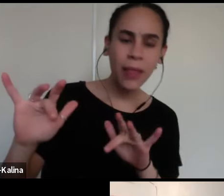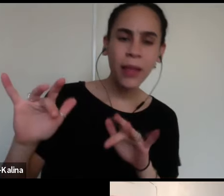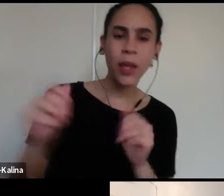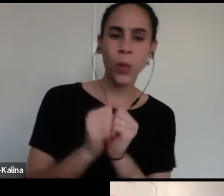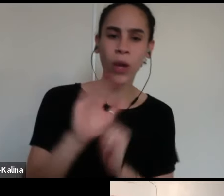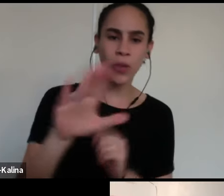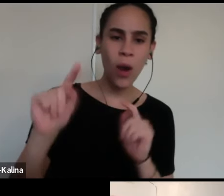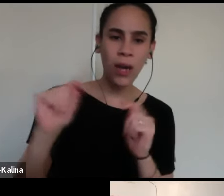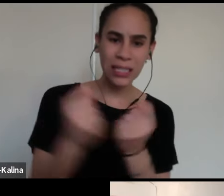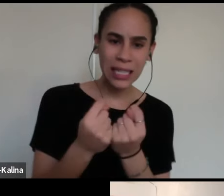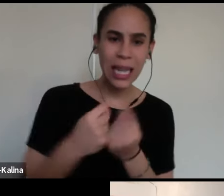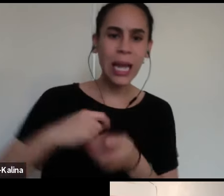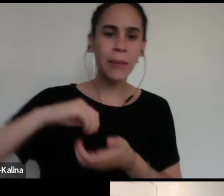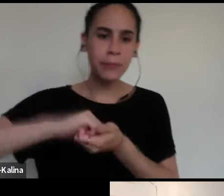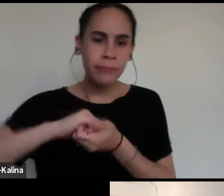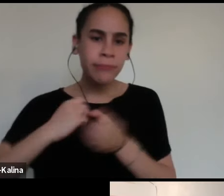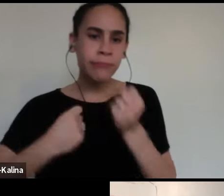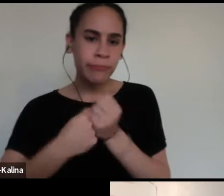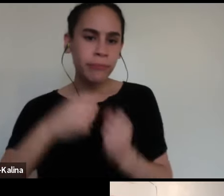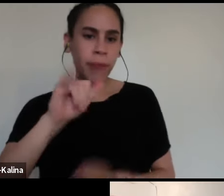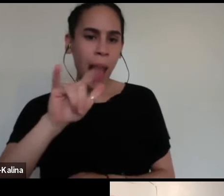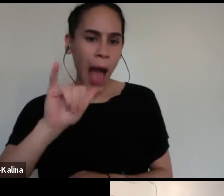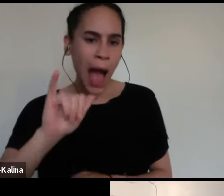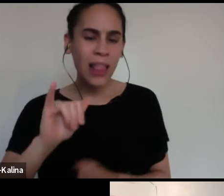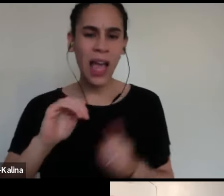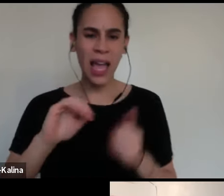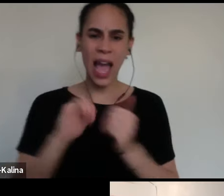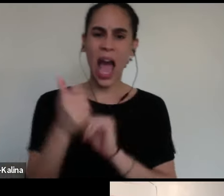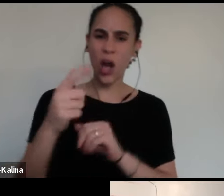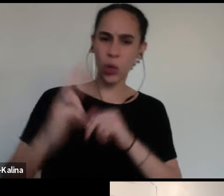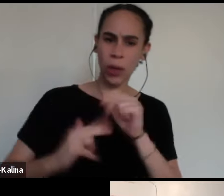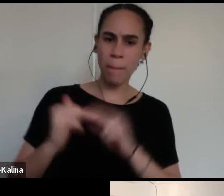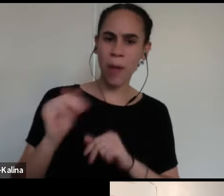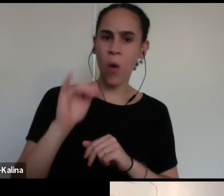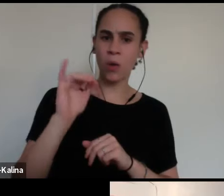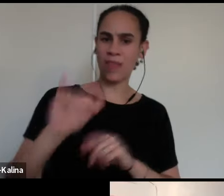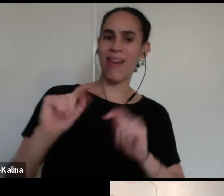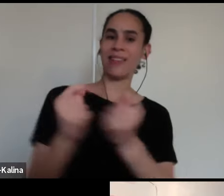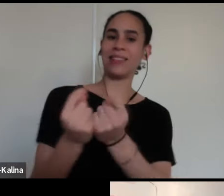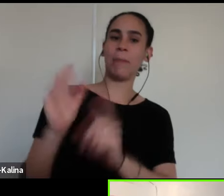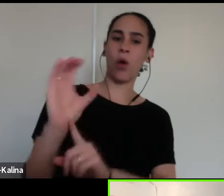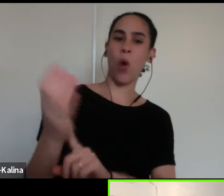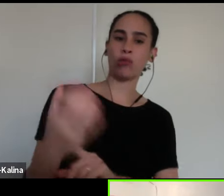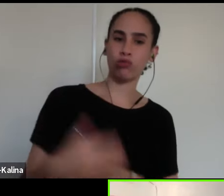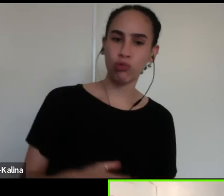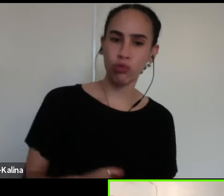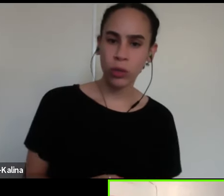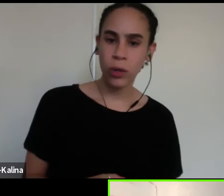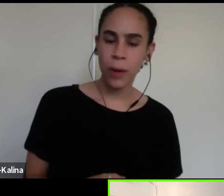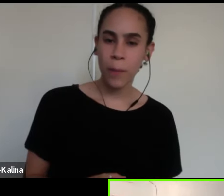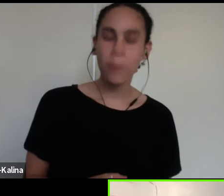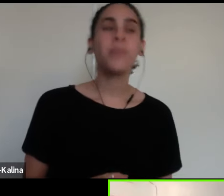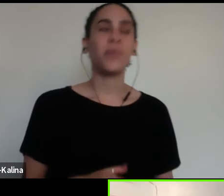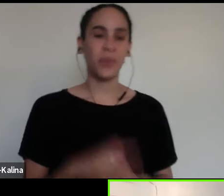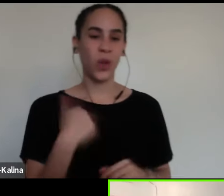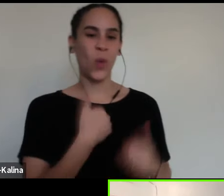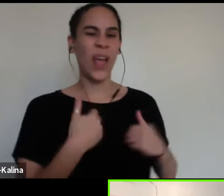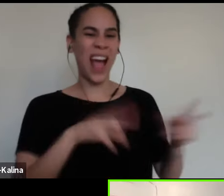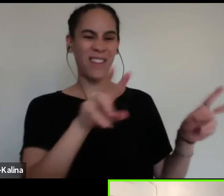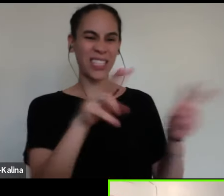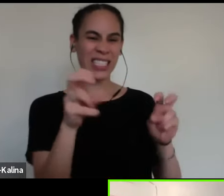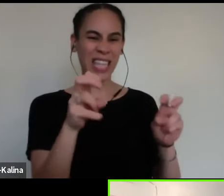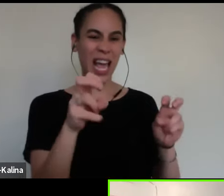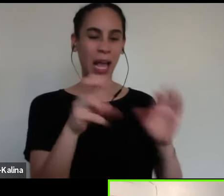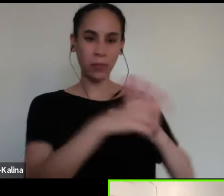team? What are some practical things that you're doing to build your team culture? We have a saying, and it's actually on a bunch of